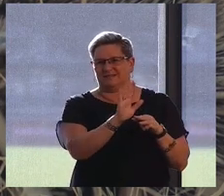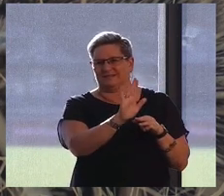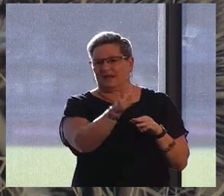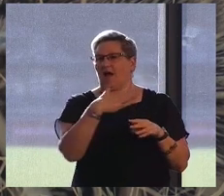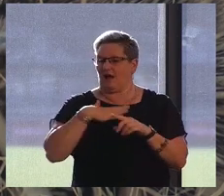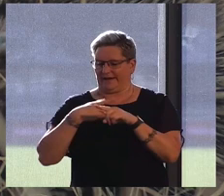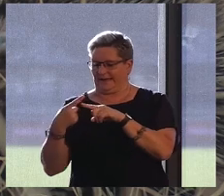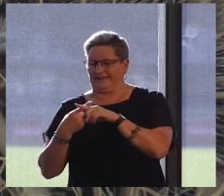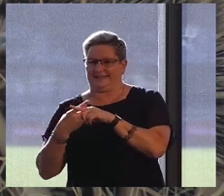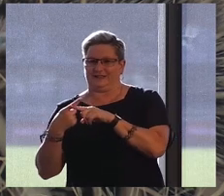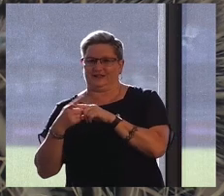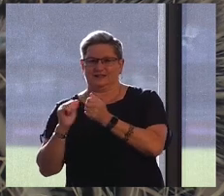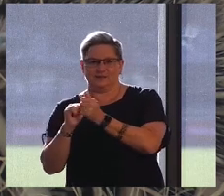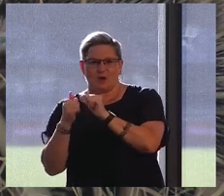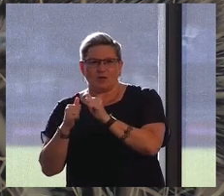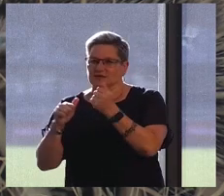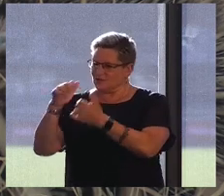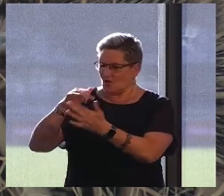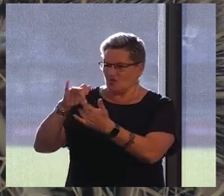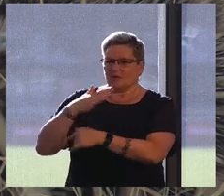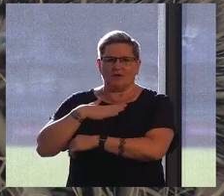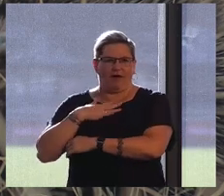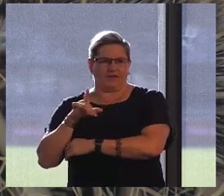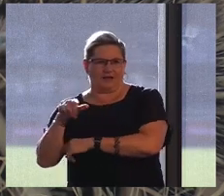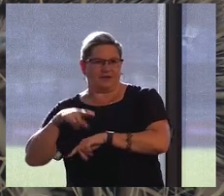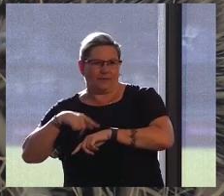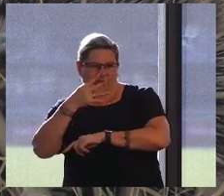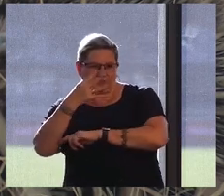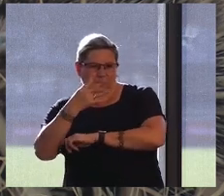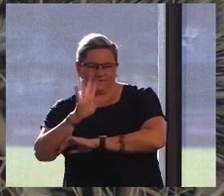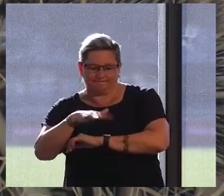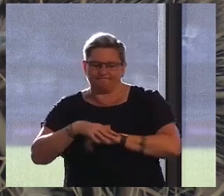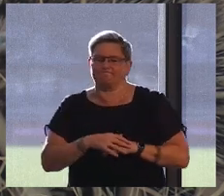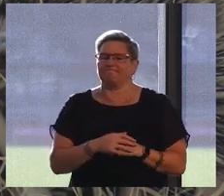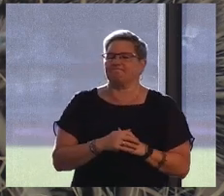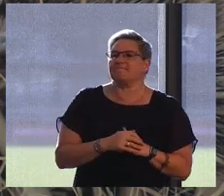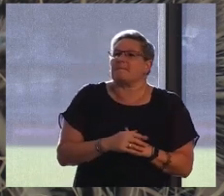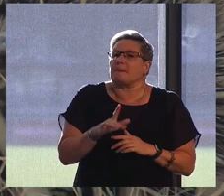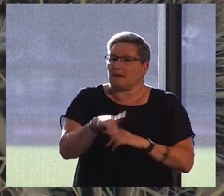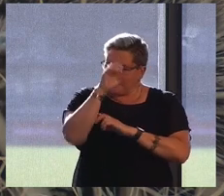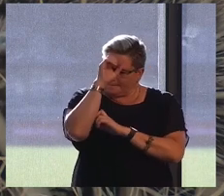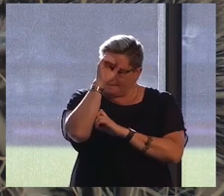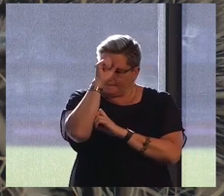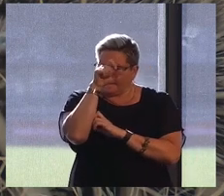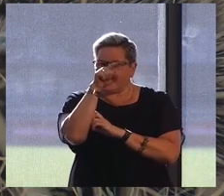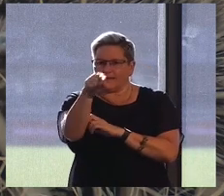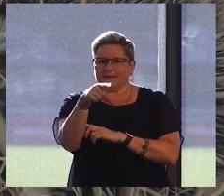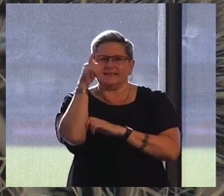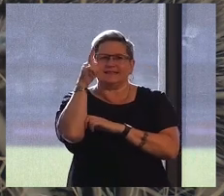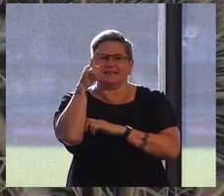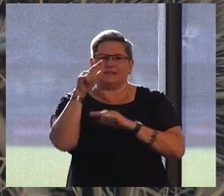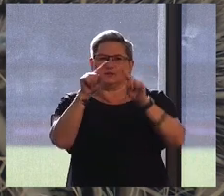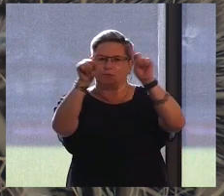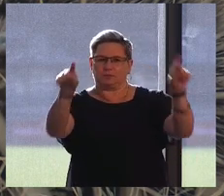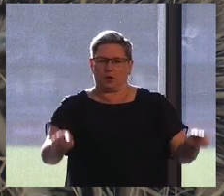English and sports and socialising. But I remember my teacher putting a diagram on the board,